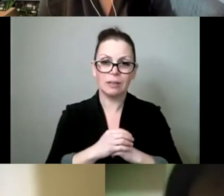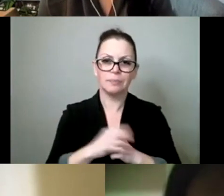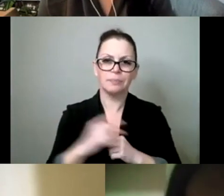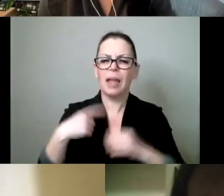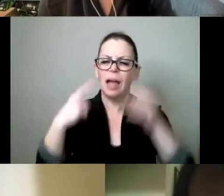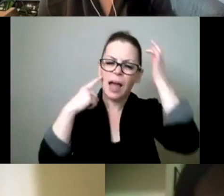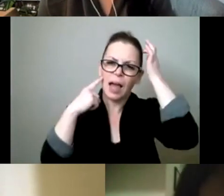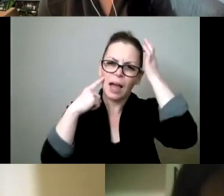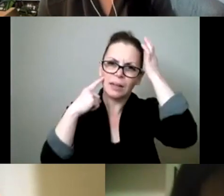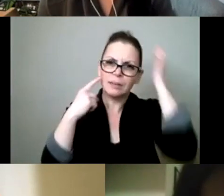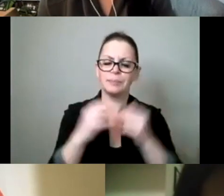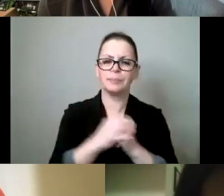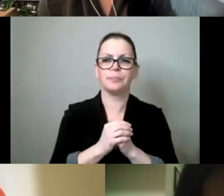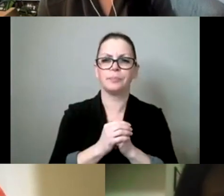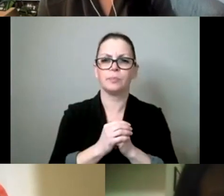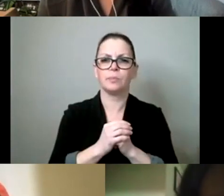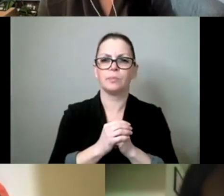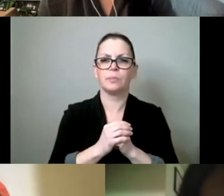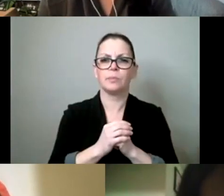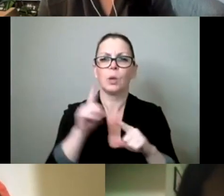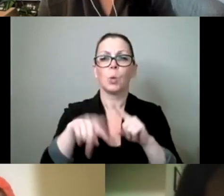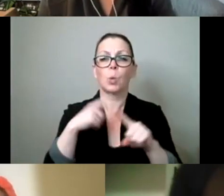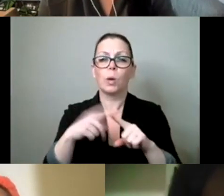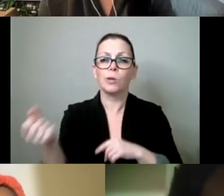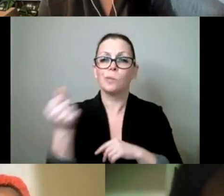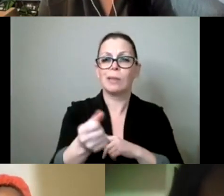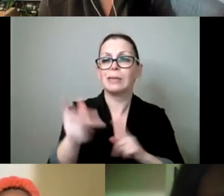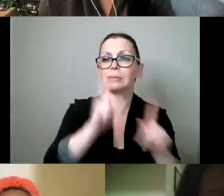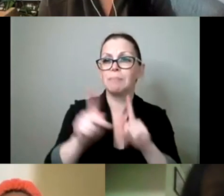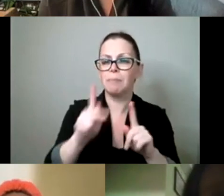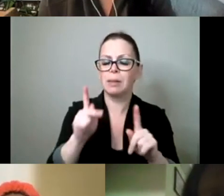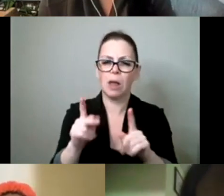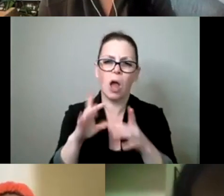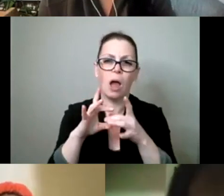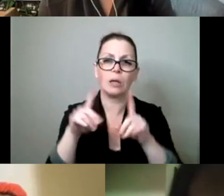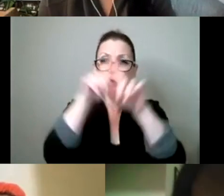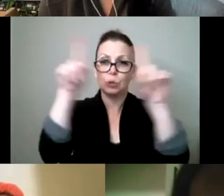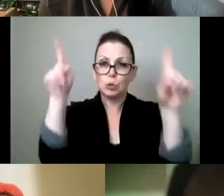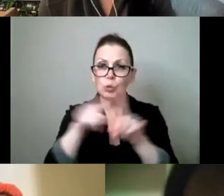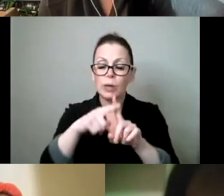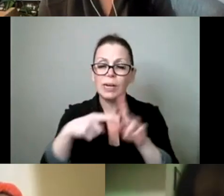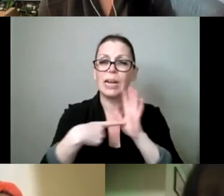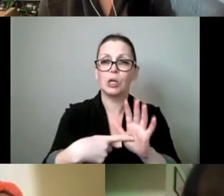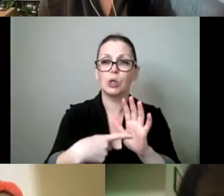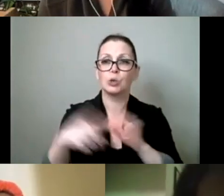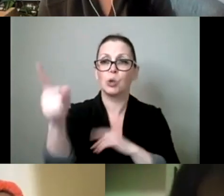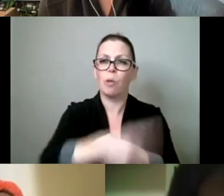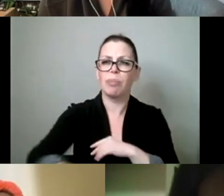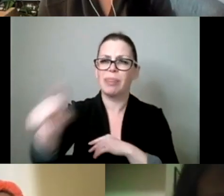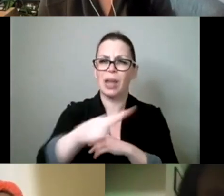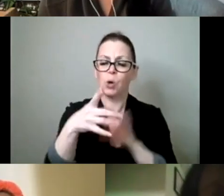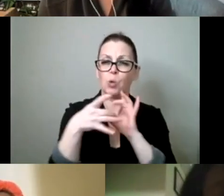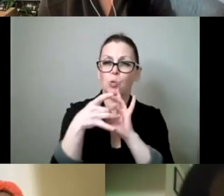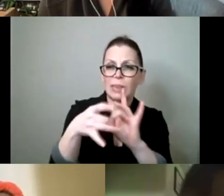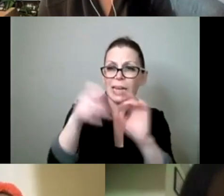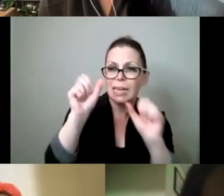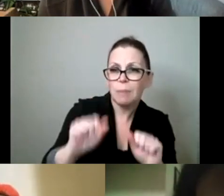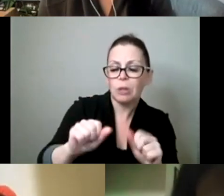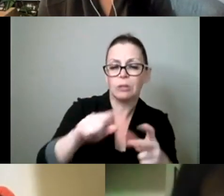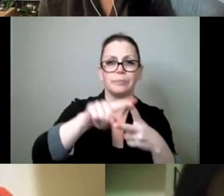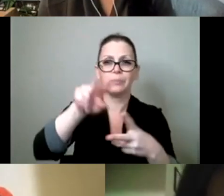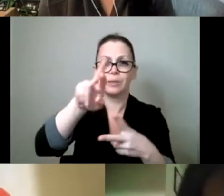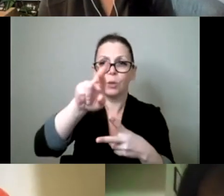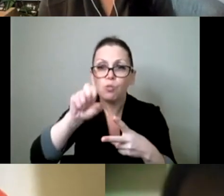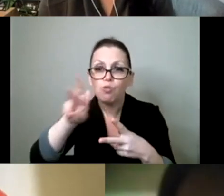know, with people, you put that on screen and show the relatability and the rawness, the beauty, and